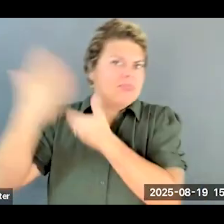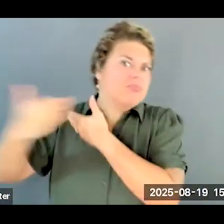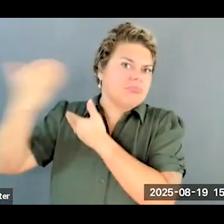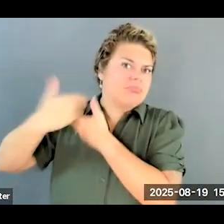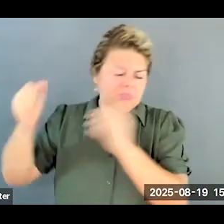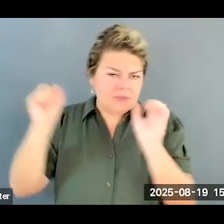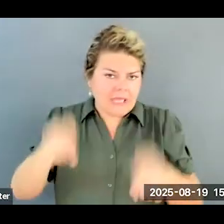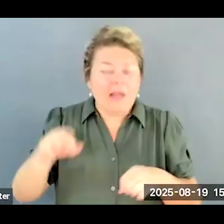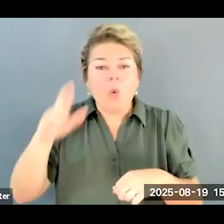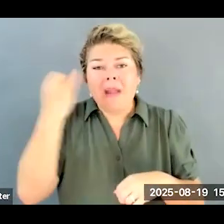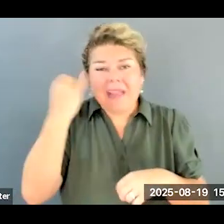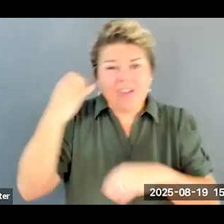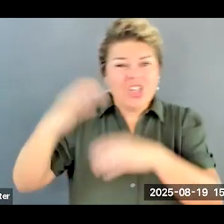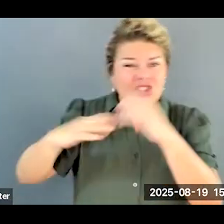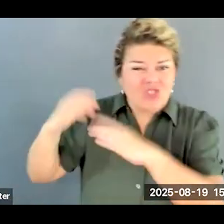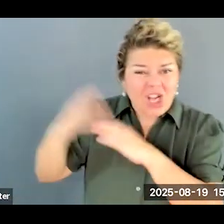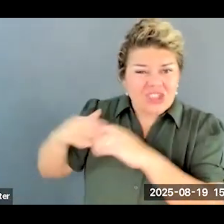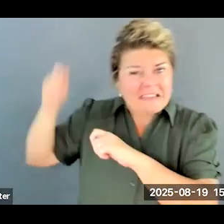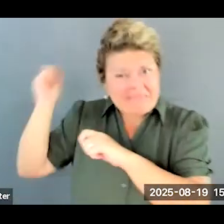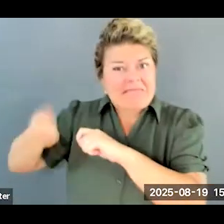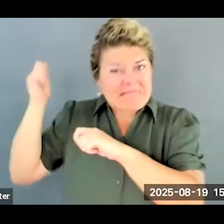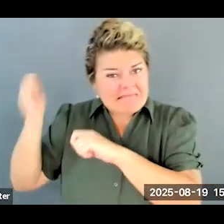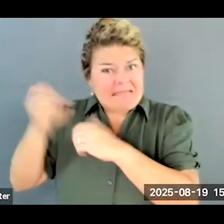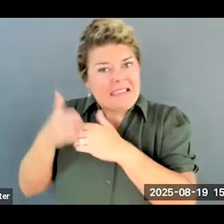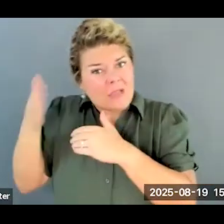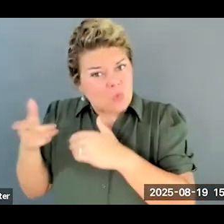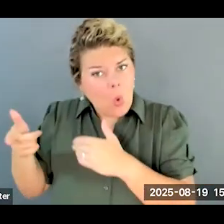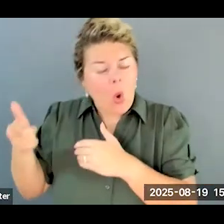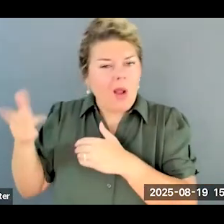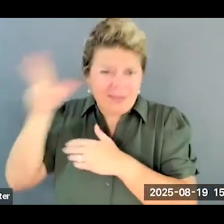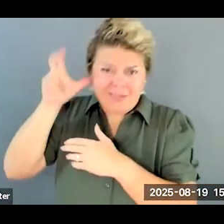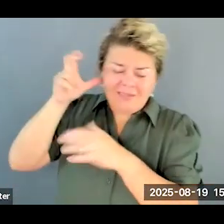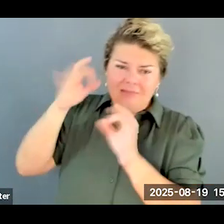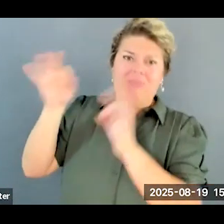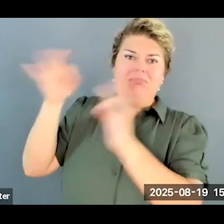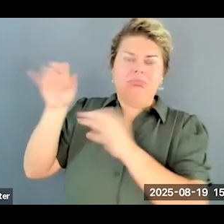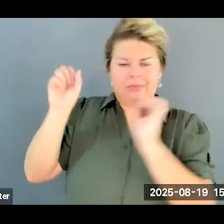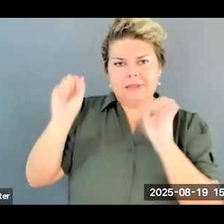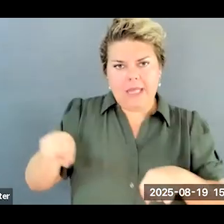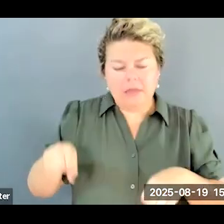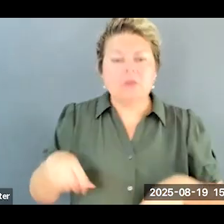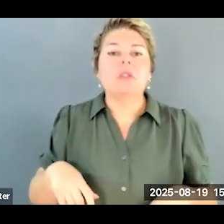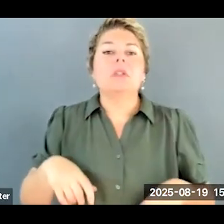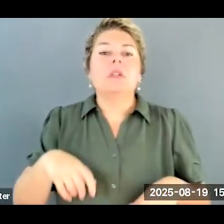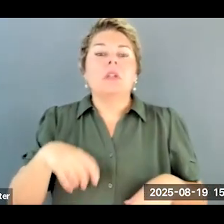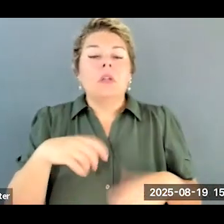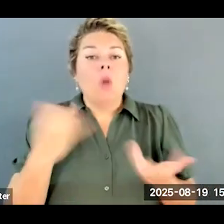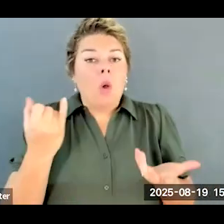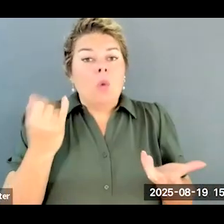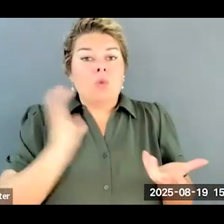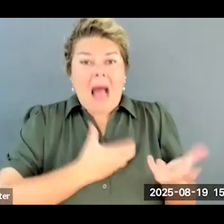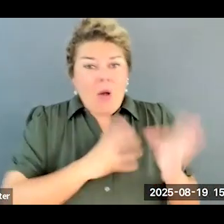ongoing construction can be loud and distracting. We want to make sure that those attending our meetings on campus,